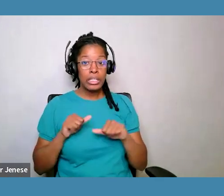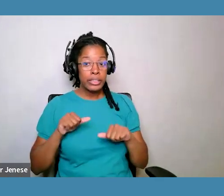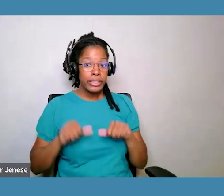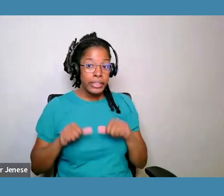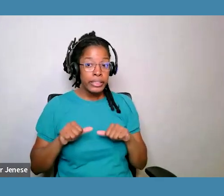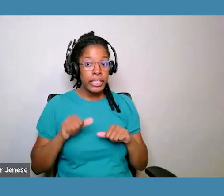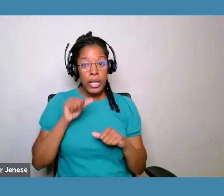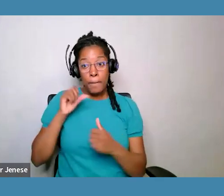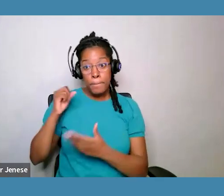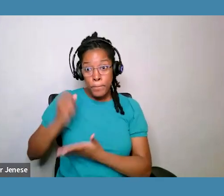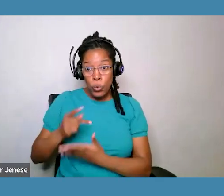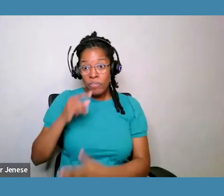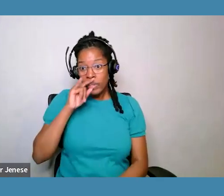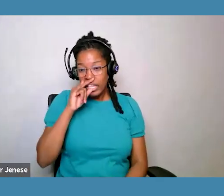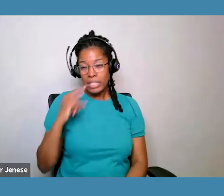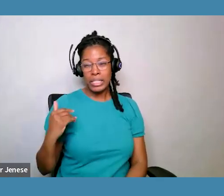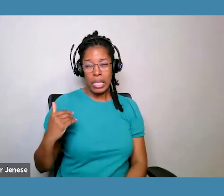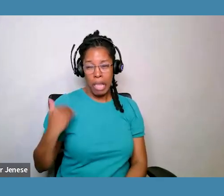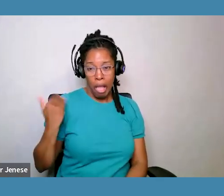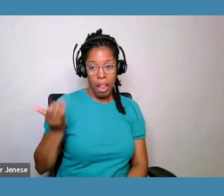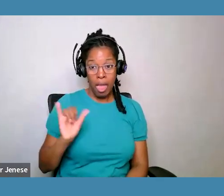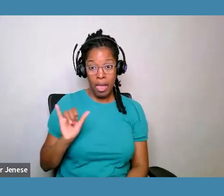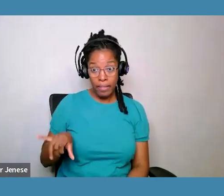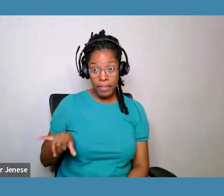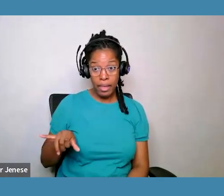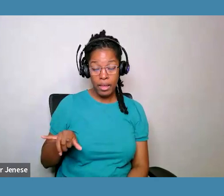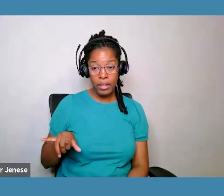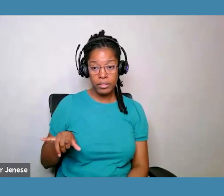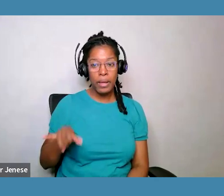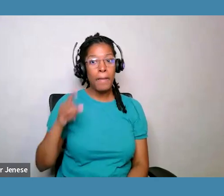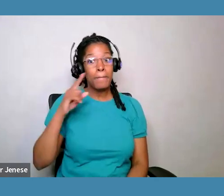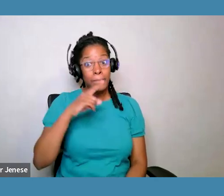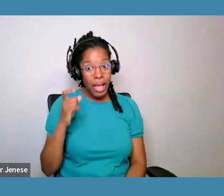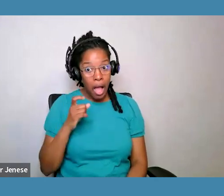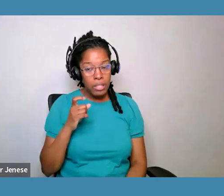approve kids very young like that, because